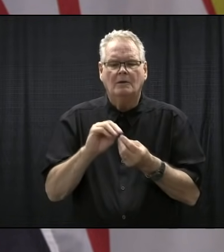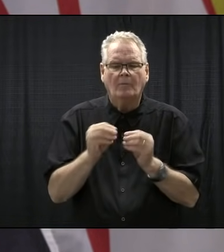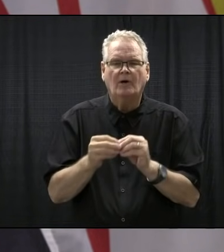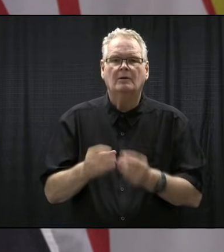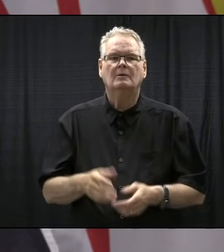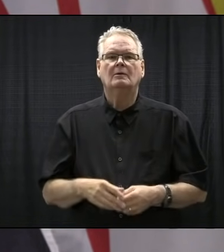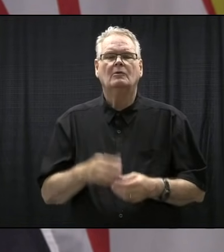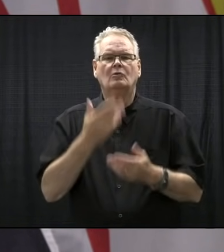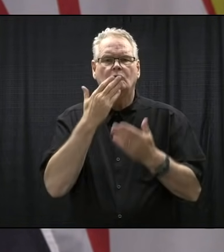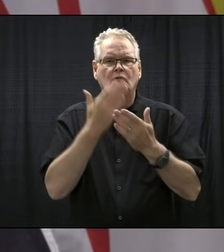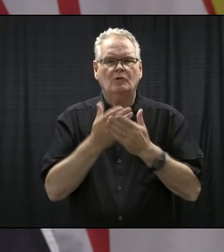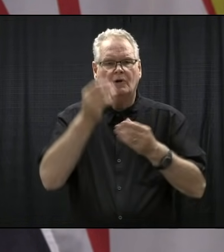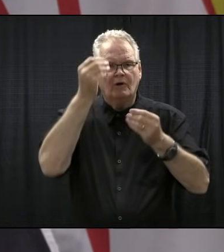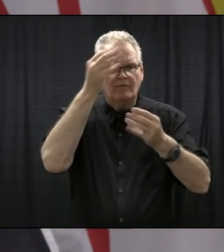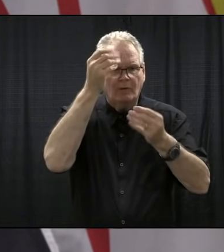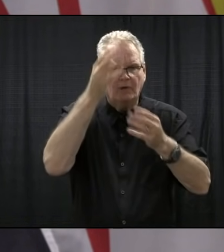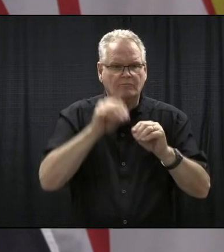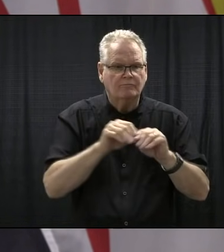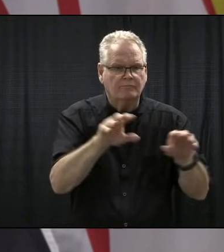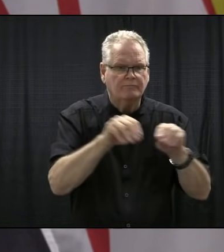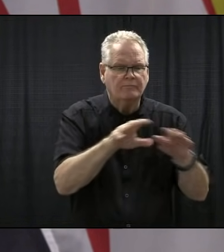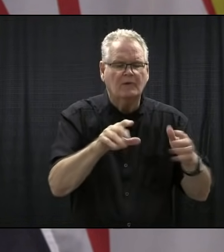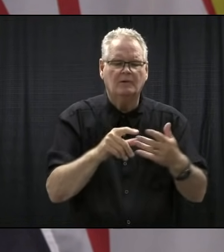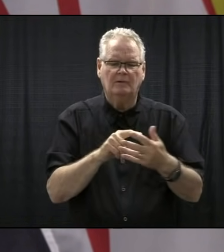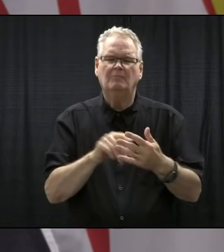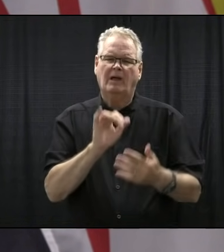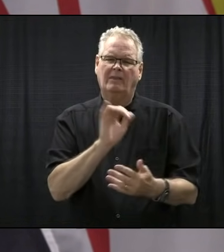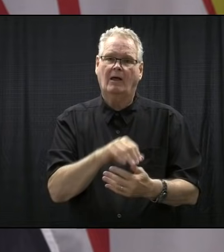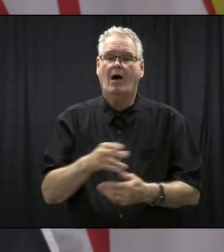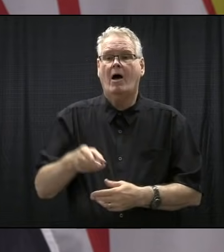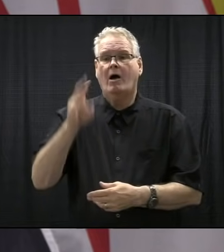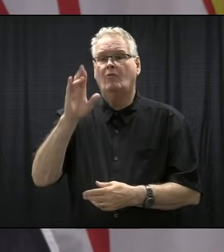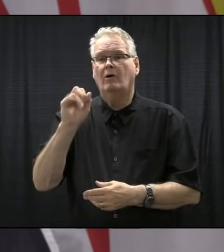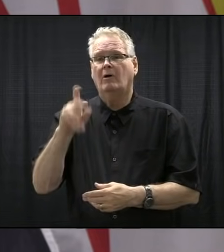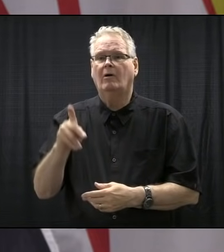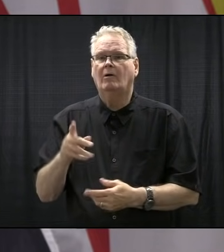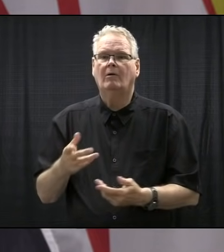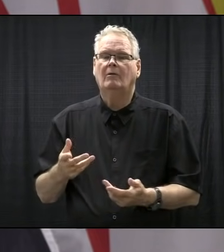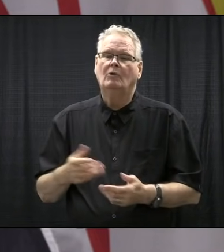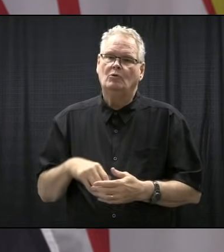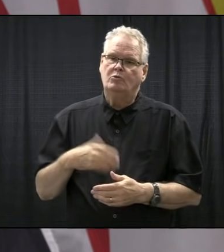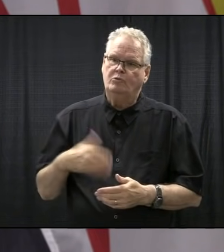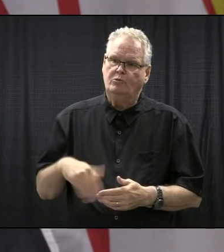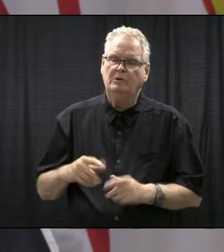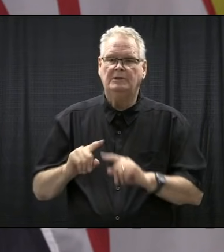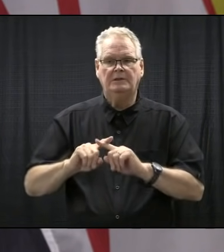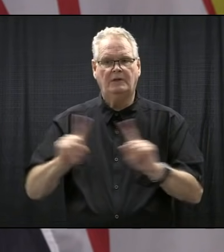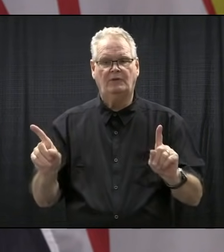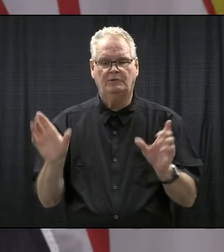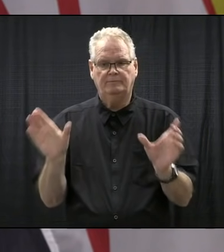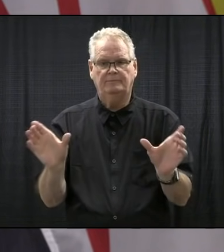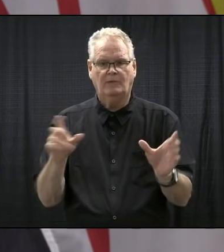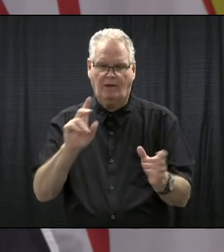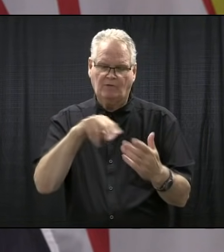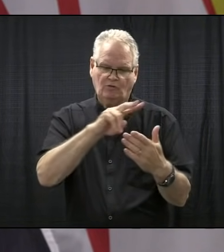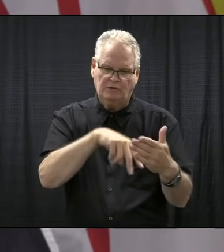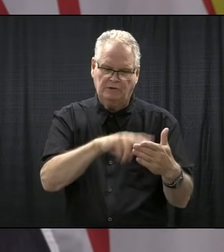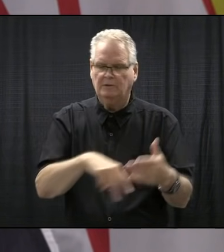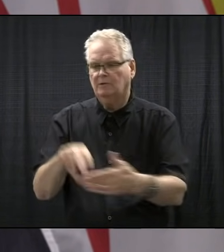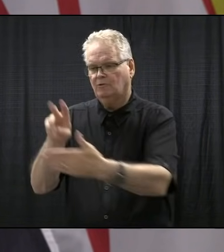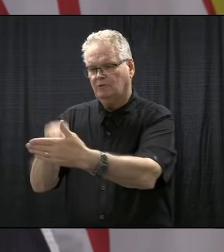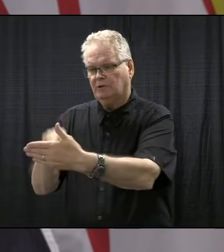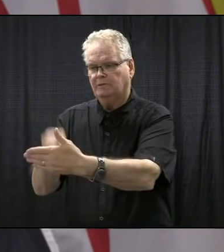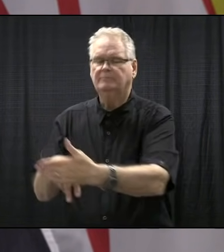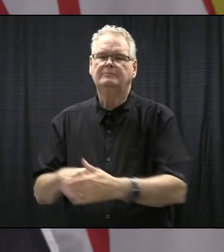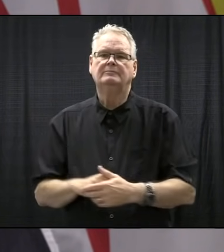we had a rapidly increasing spread or transmission of